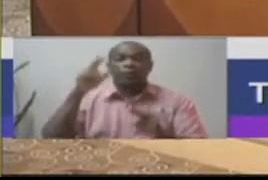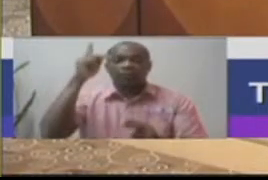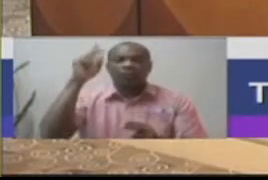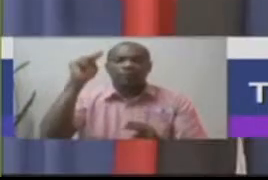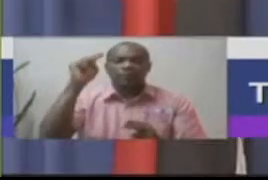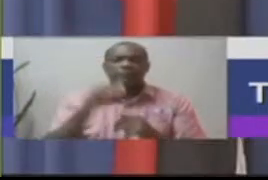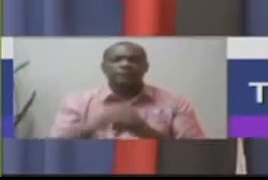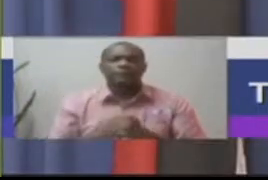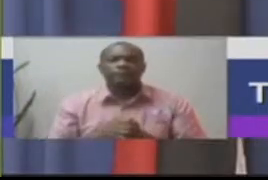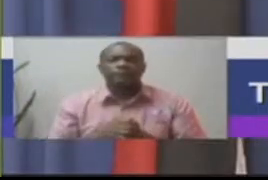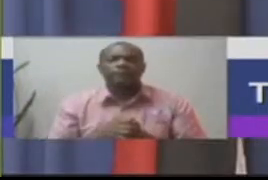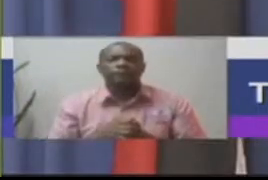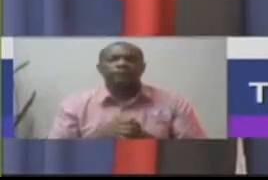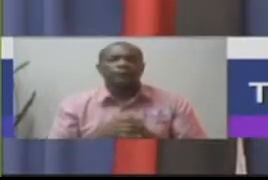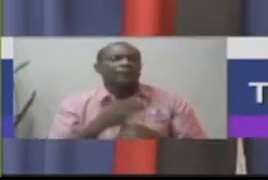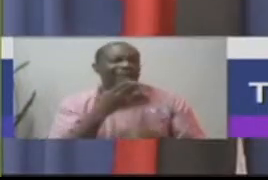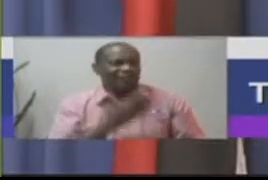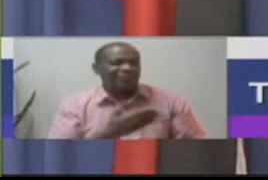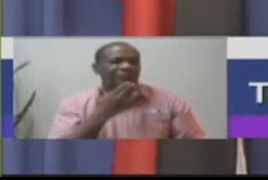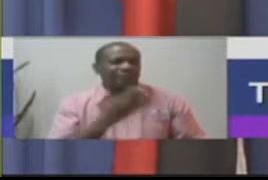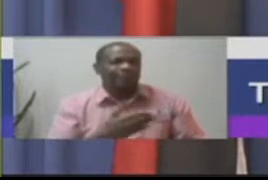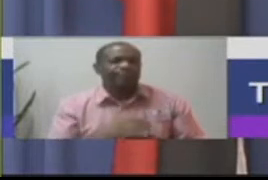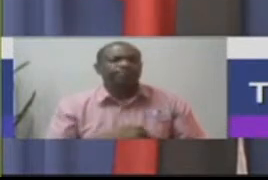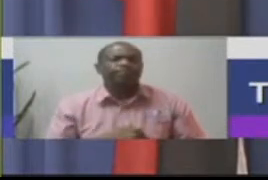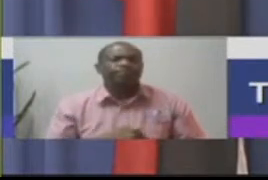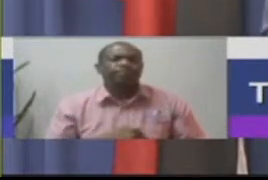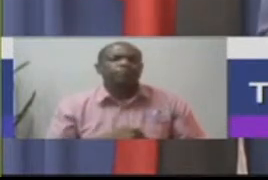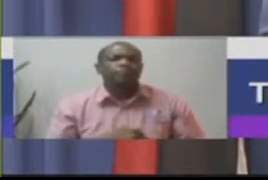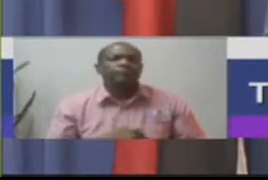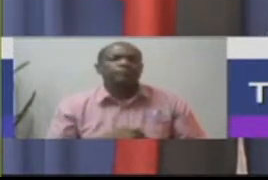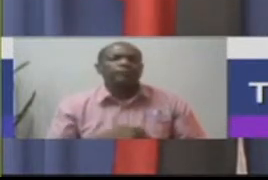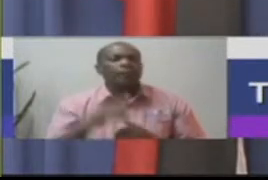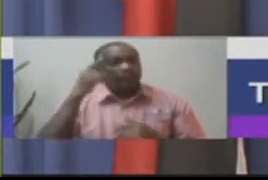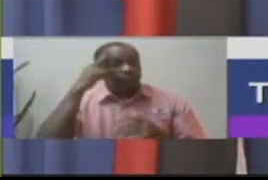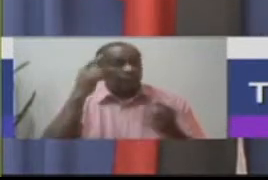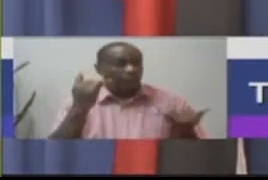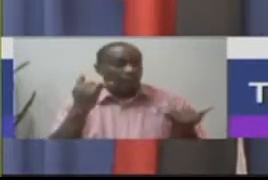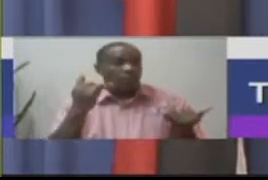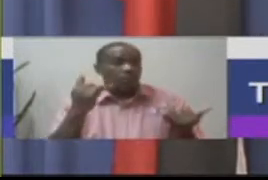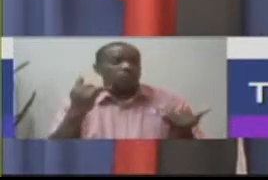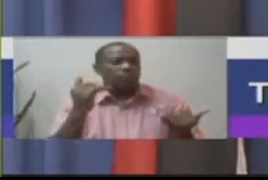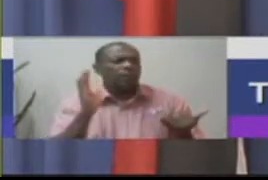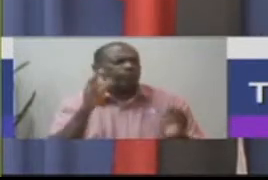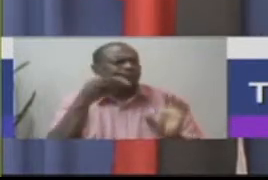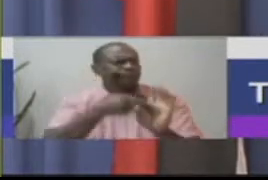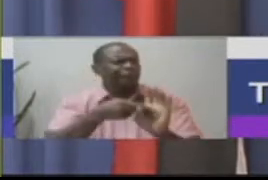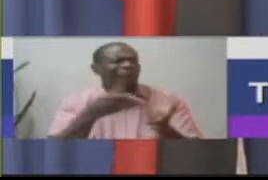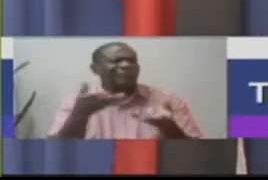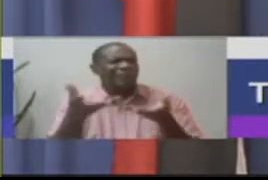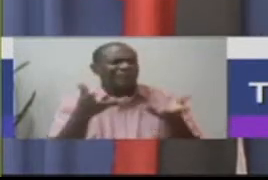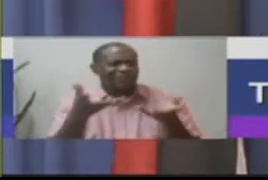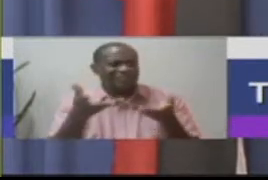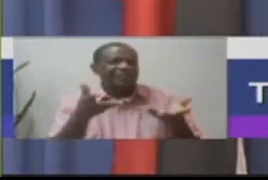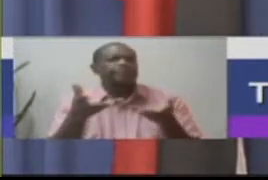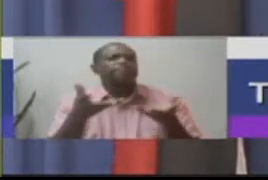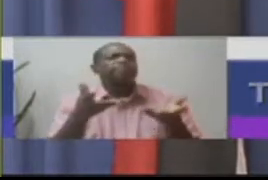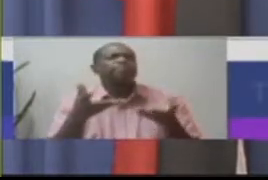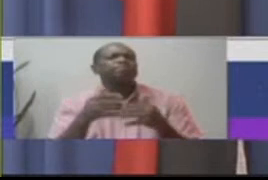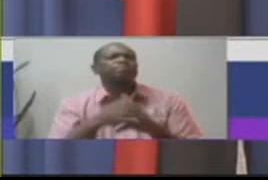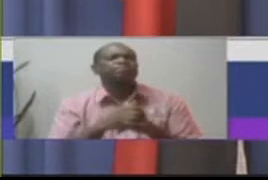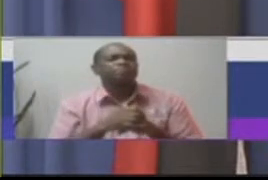Minister Dayal Singh. And I think this is a good point for me to join the conversation with respect